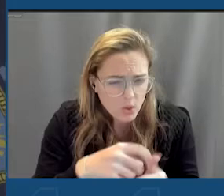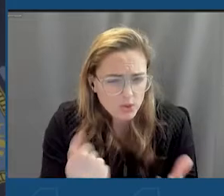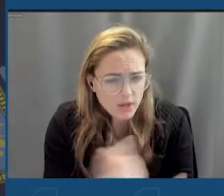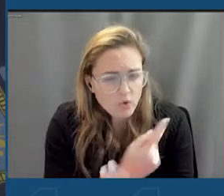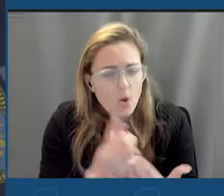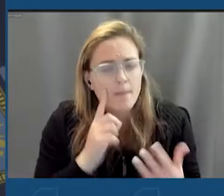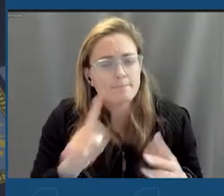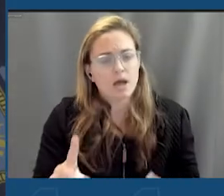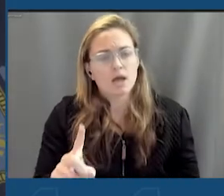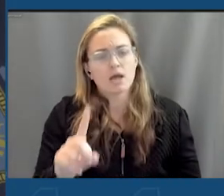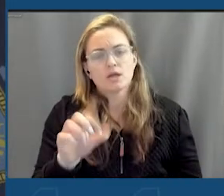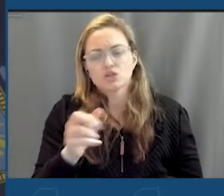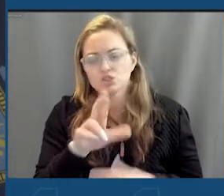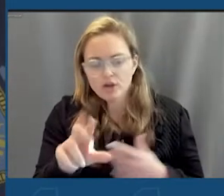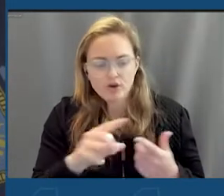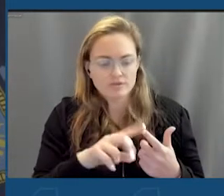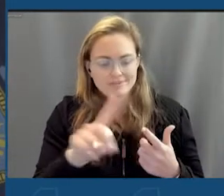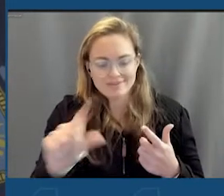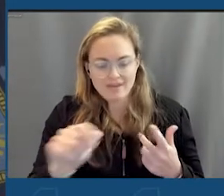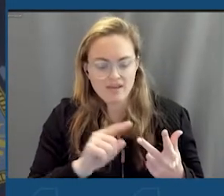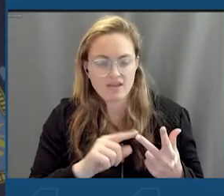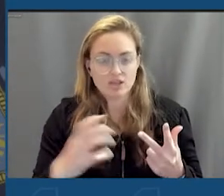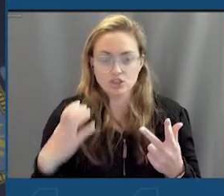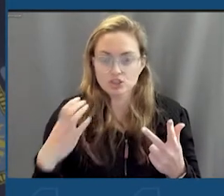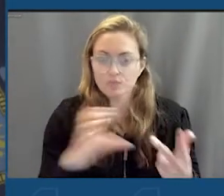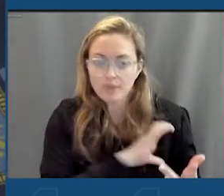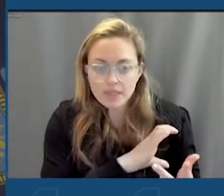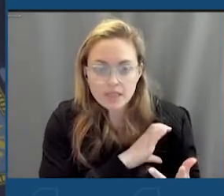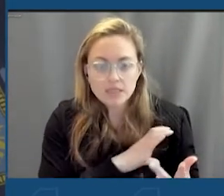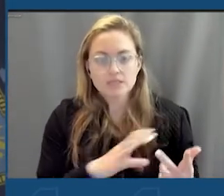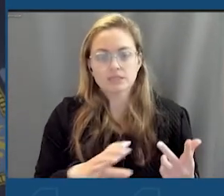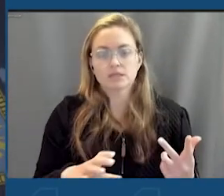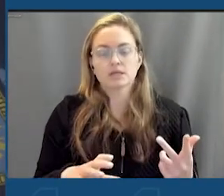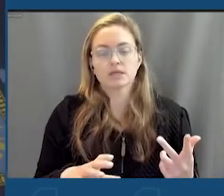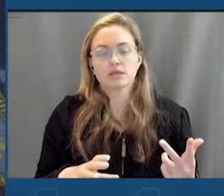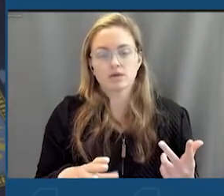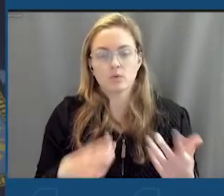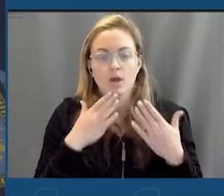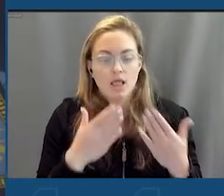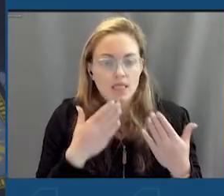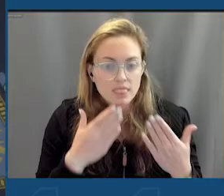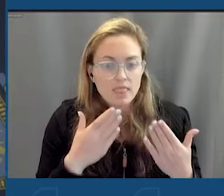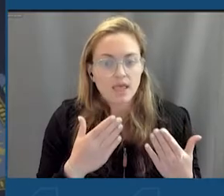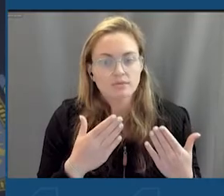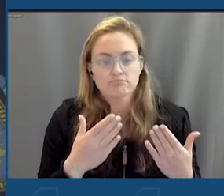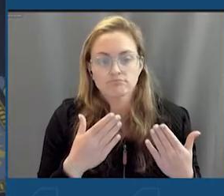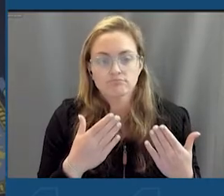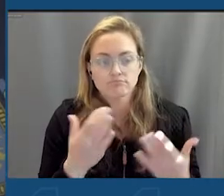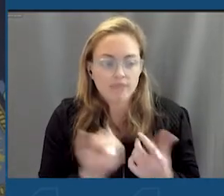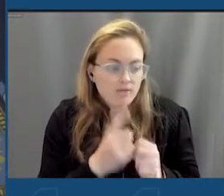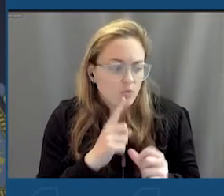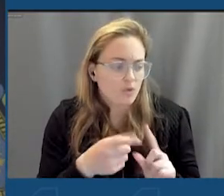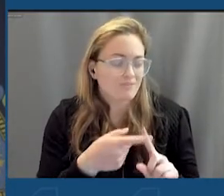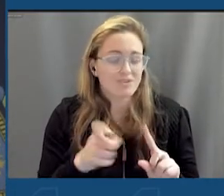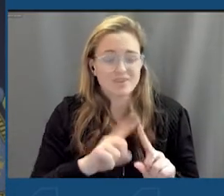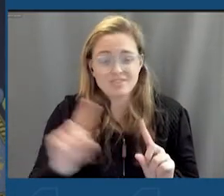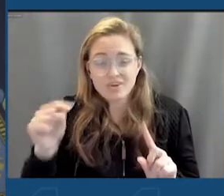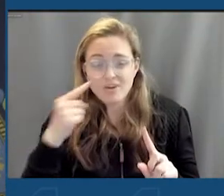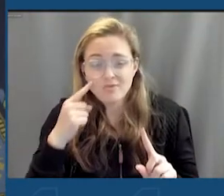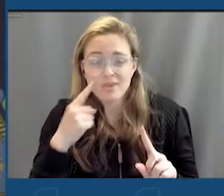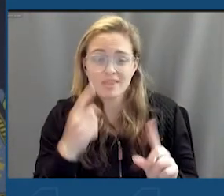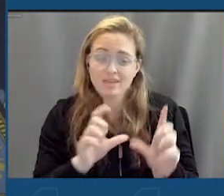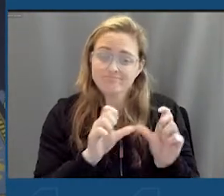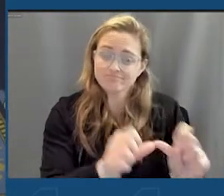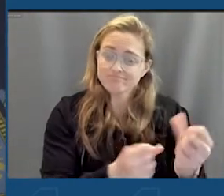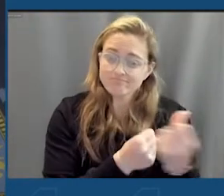sheriffs, it's our DAs, it's our chiefs of police, and I want to thank also the leaders of our various governments who put them to work doing this and supporting